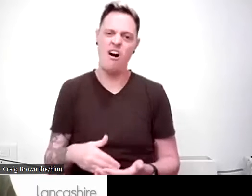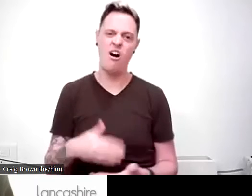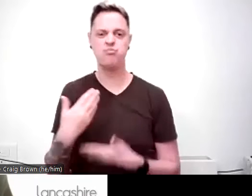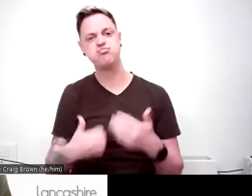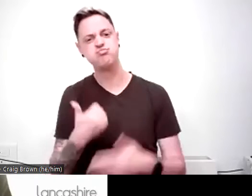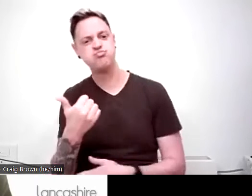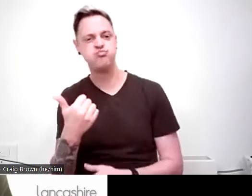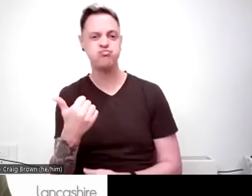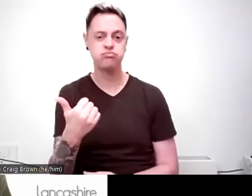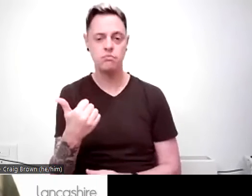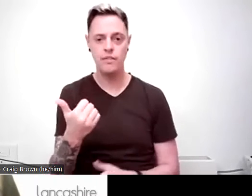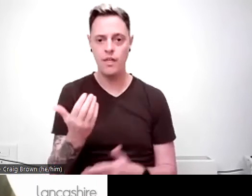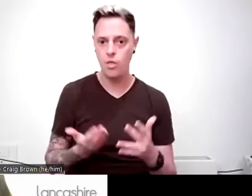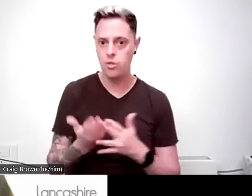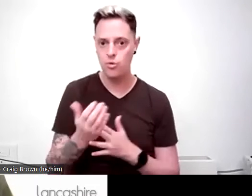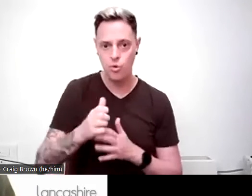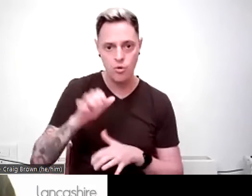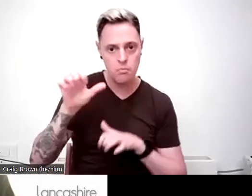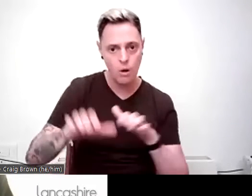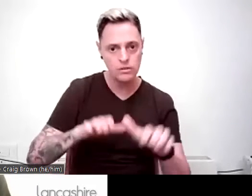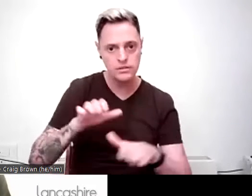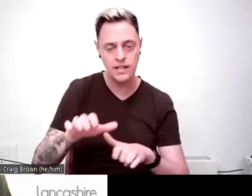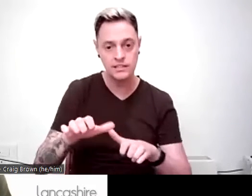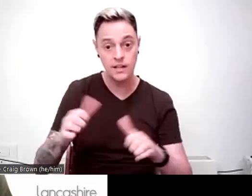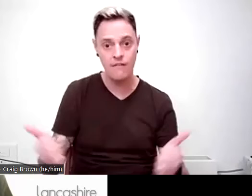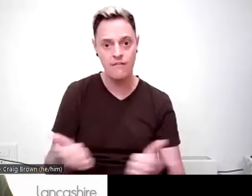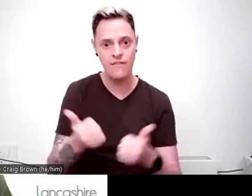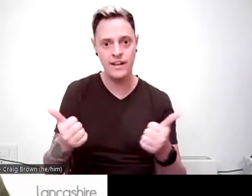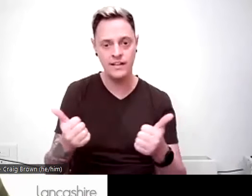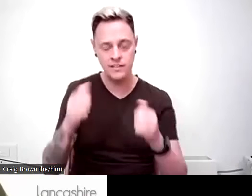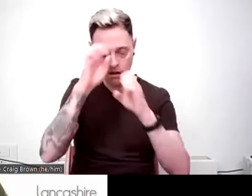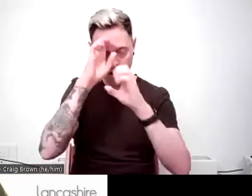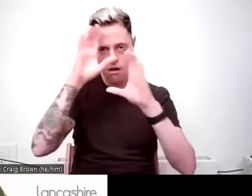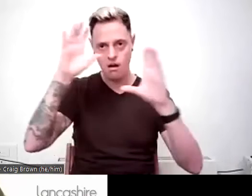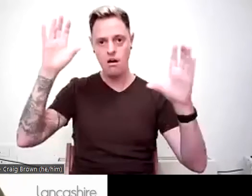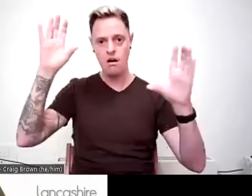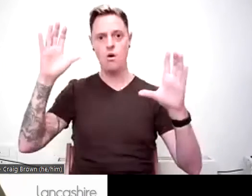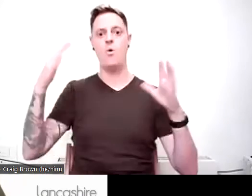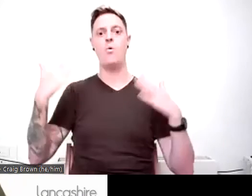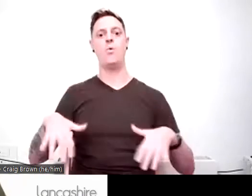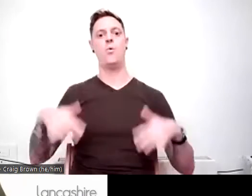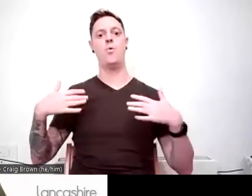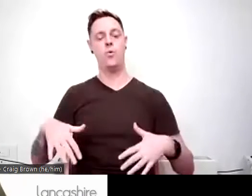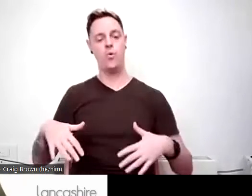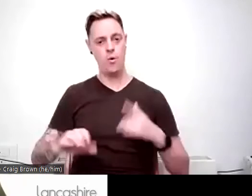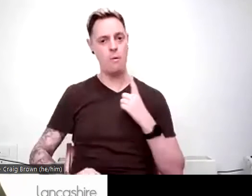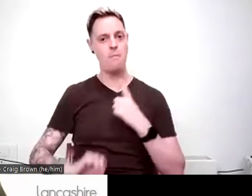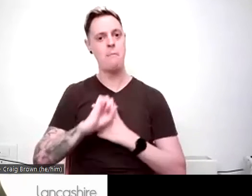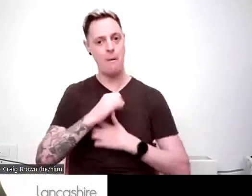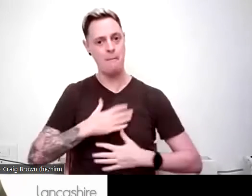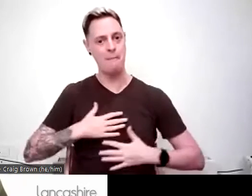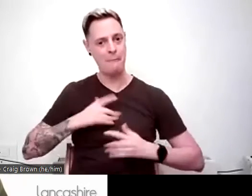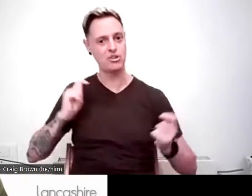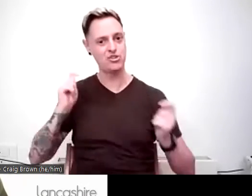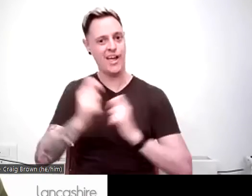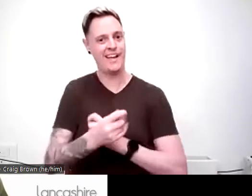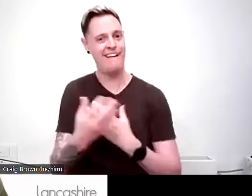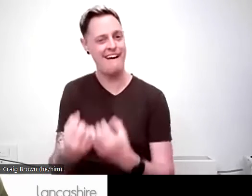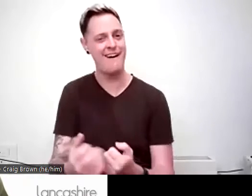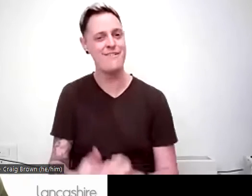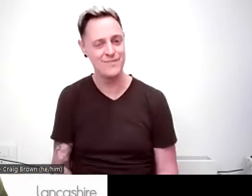through it and had that experience and then came away from it. Someone told me that after the